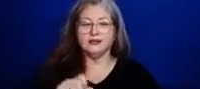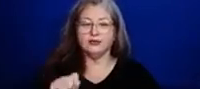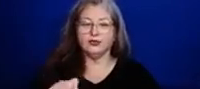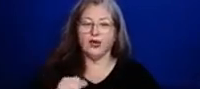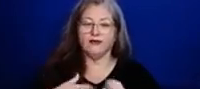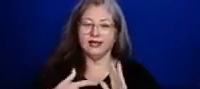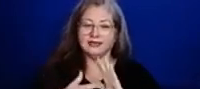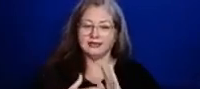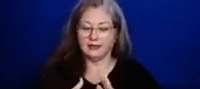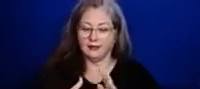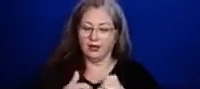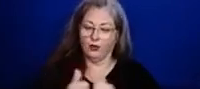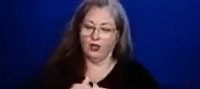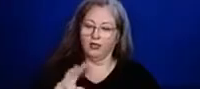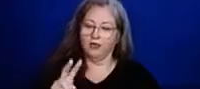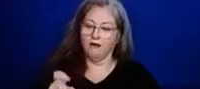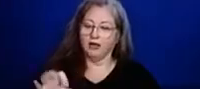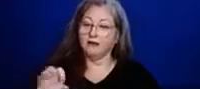at VoxFem.